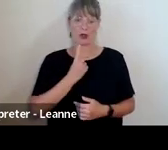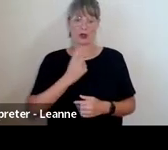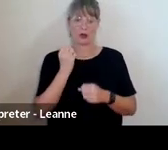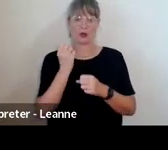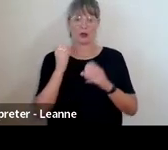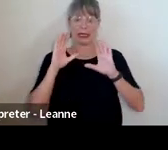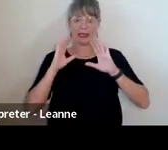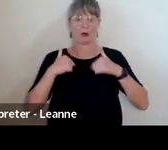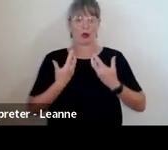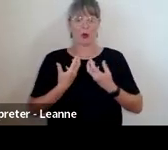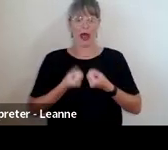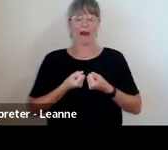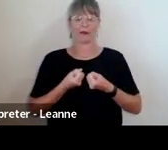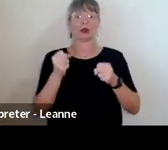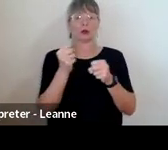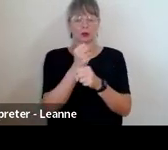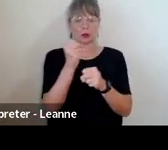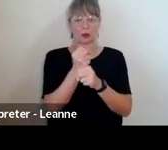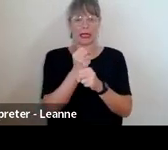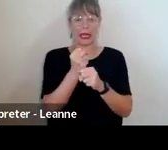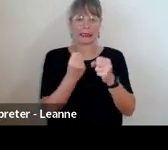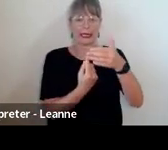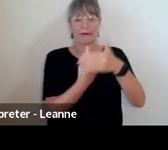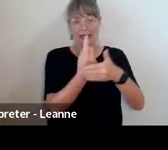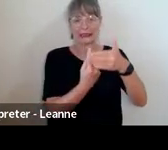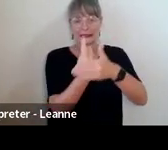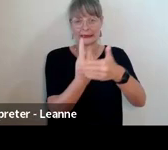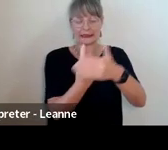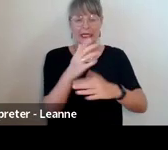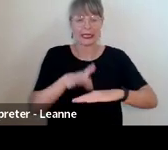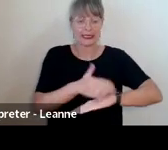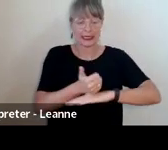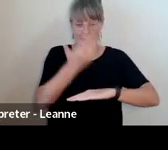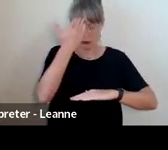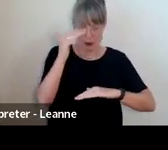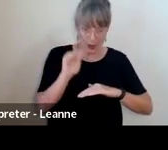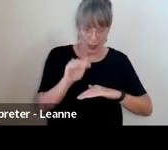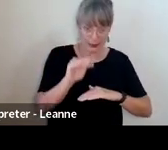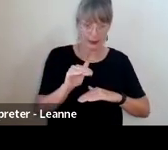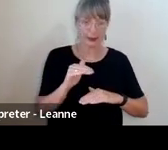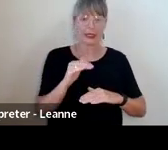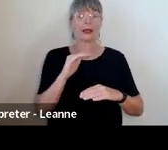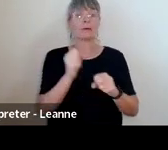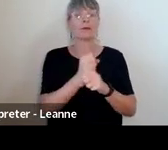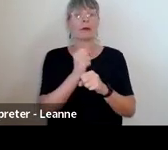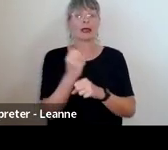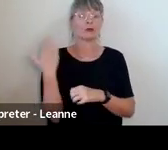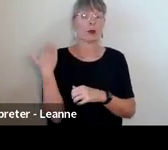create events, set rewards and reminders, promoting independence and task completion.